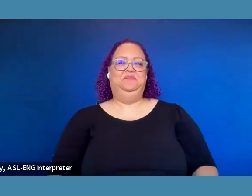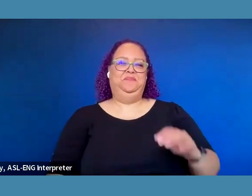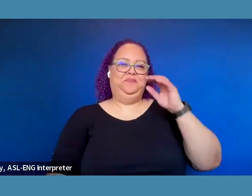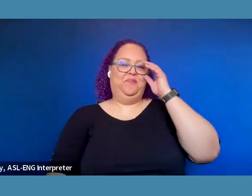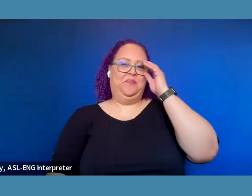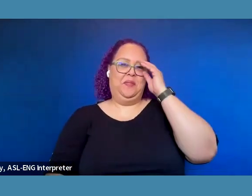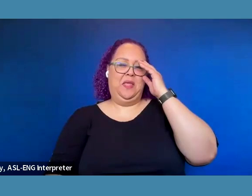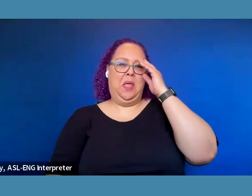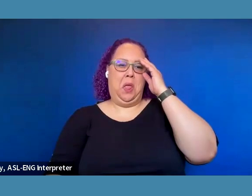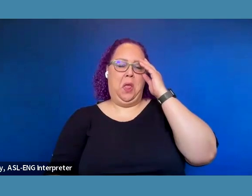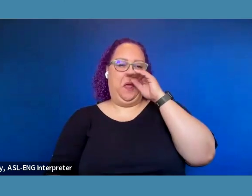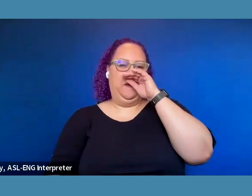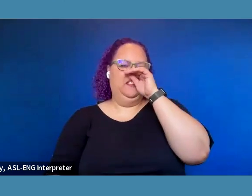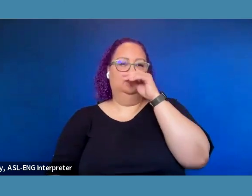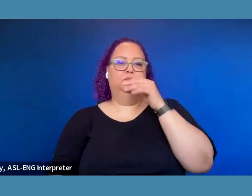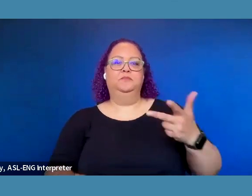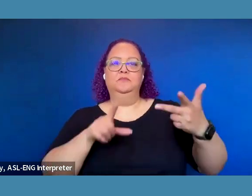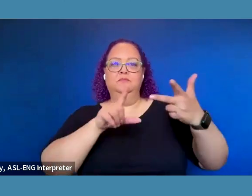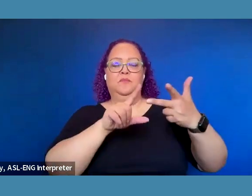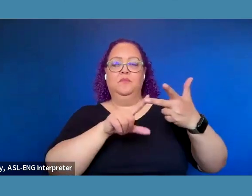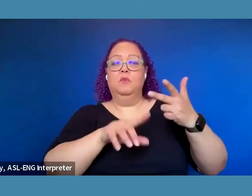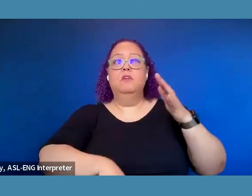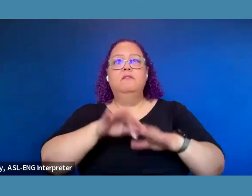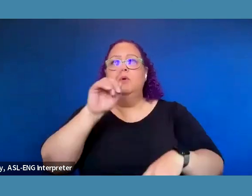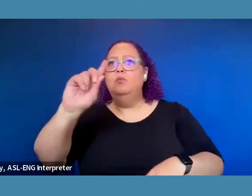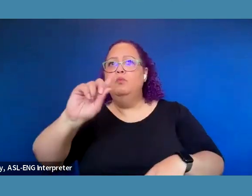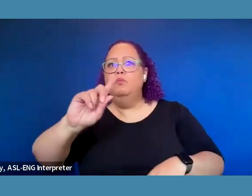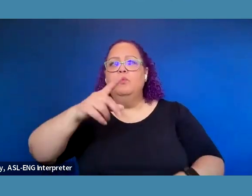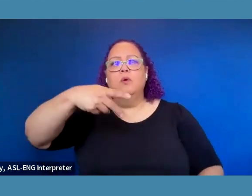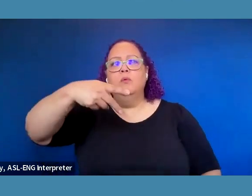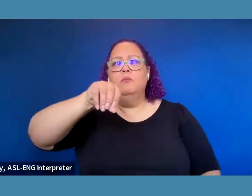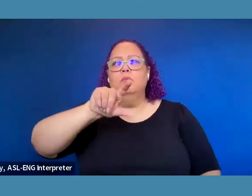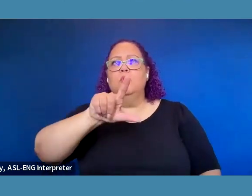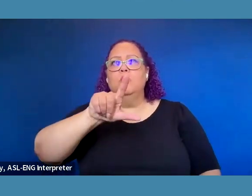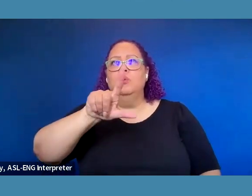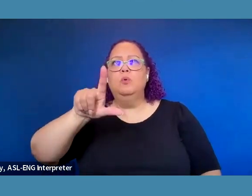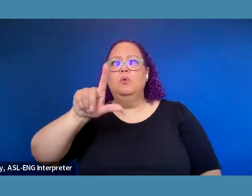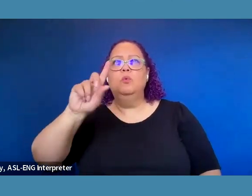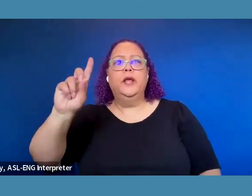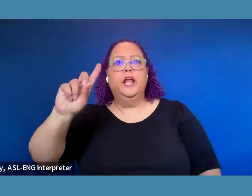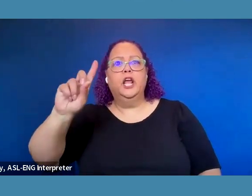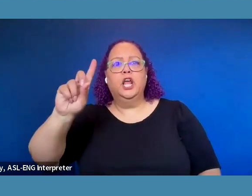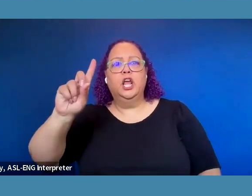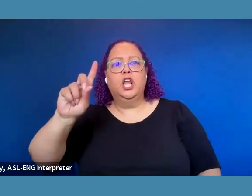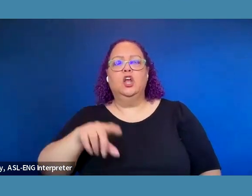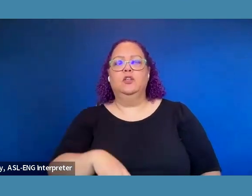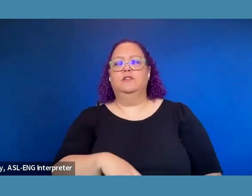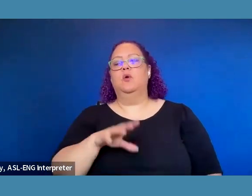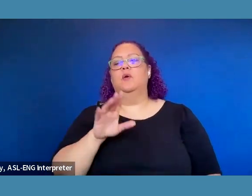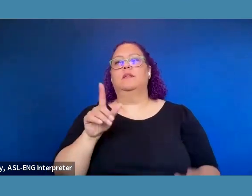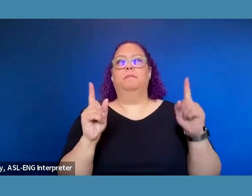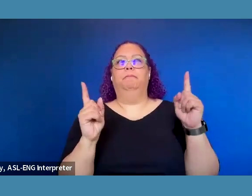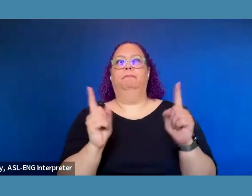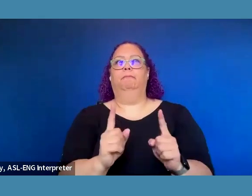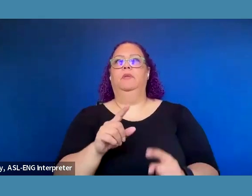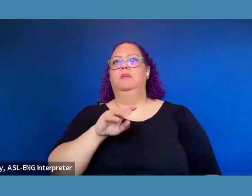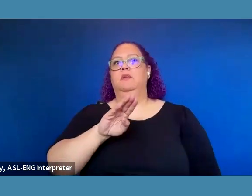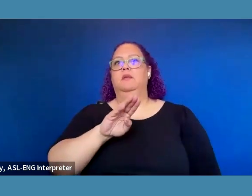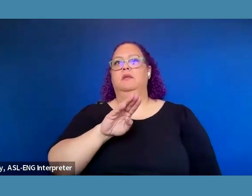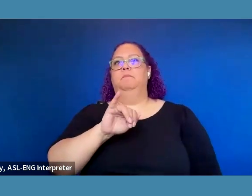You can find your poll site, and we have the little bit.ly code there to help you do